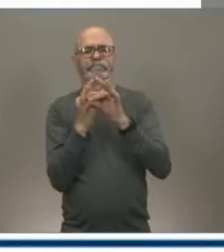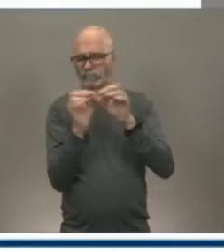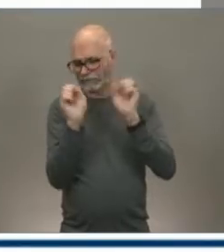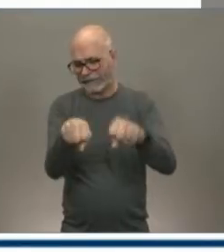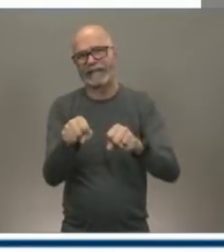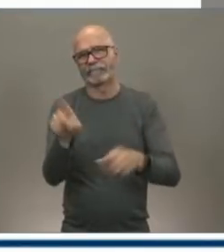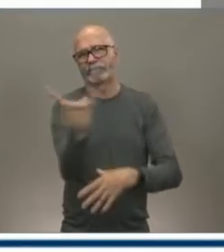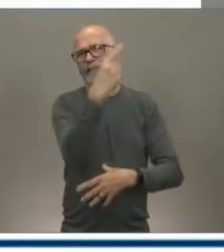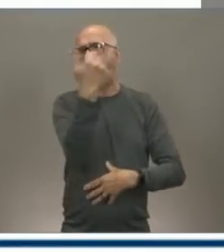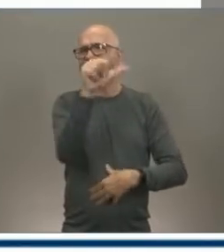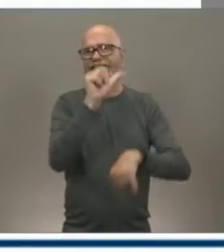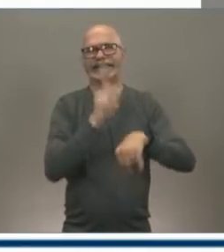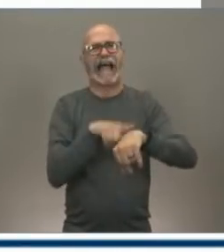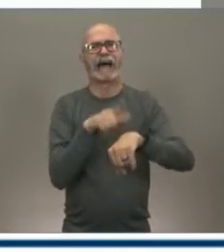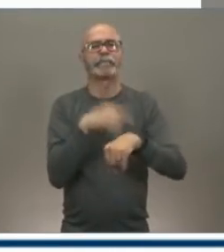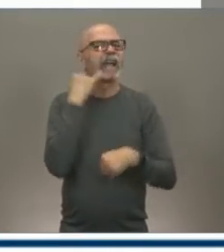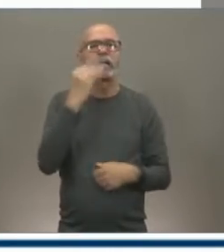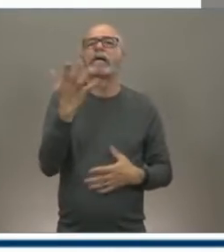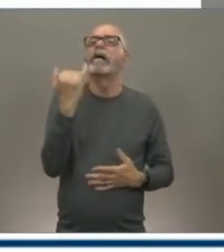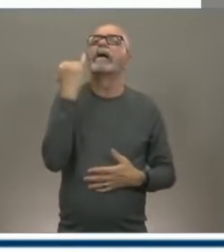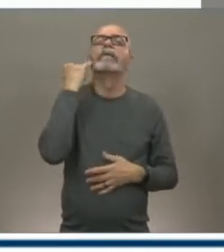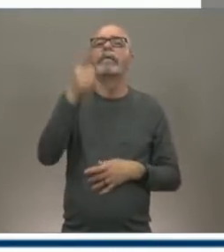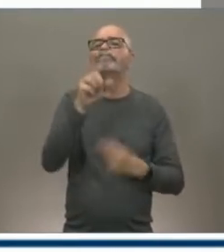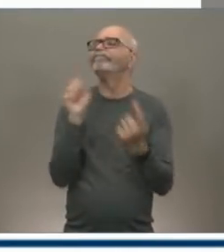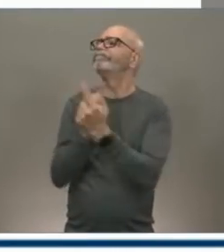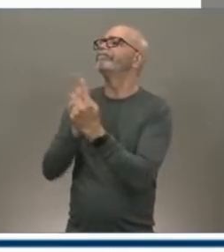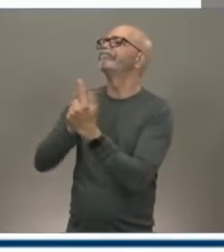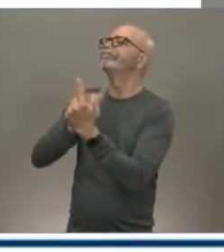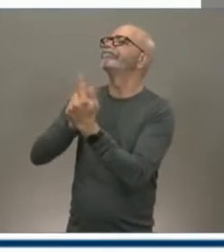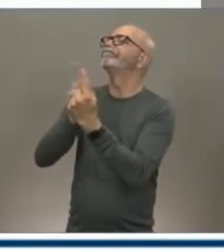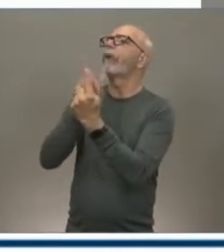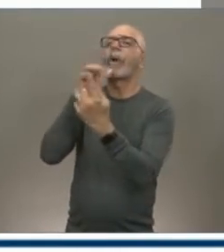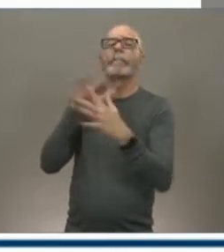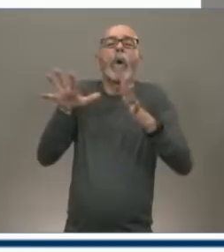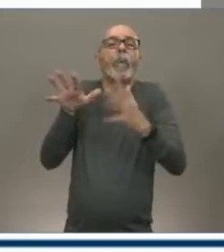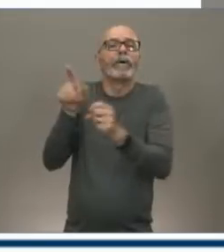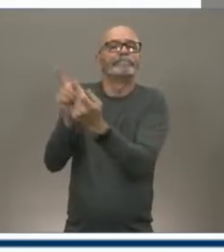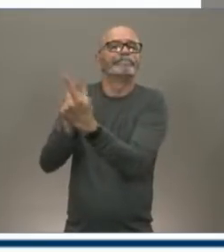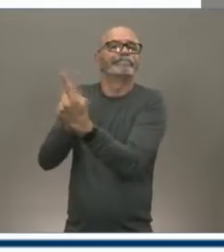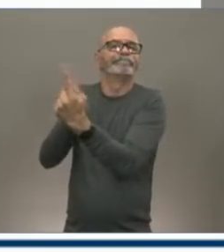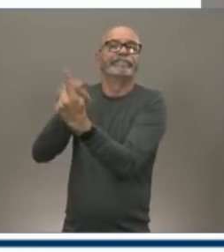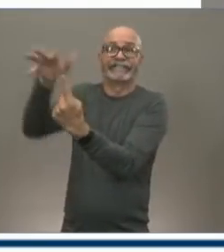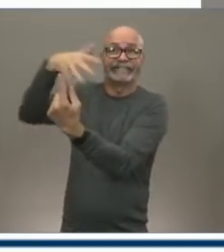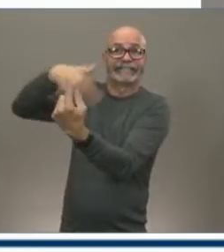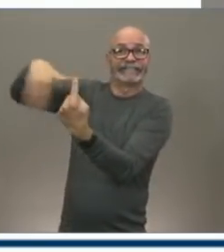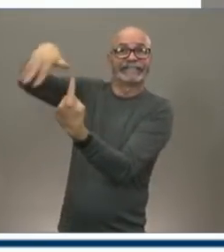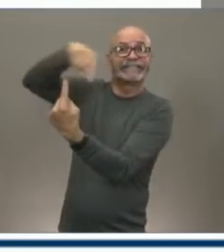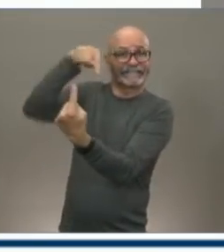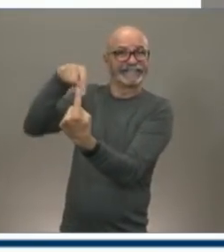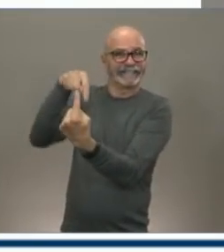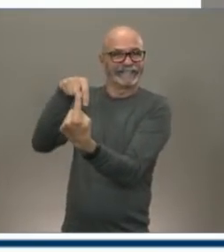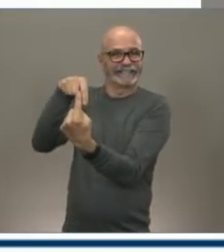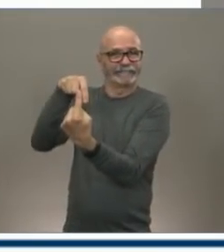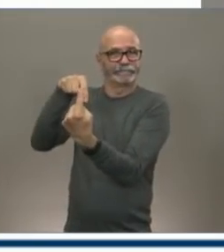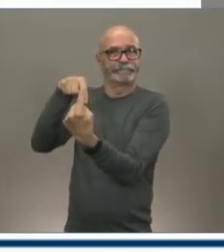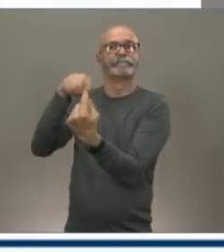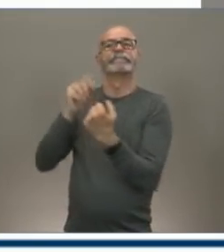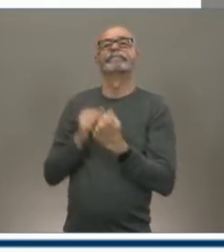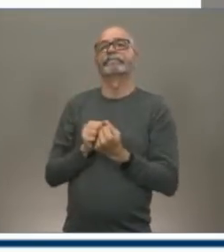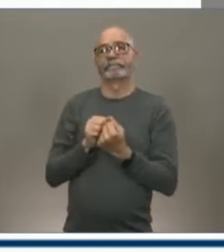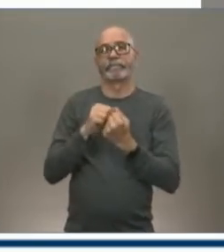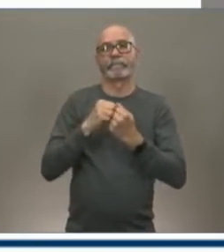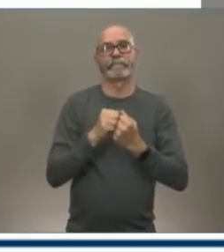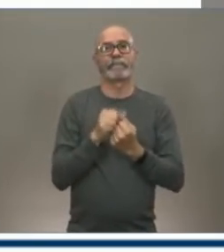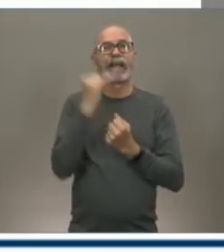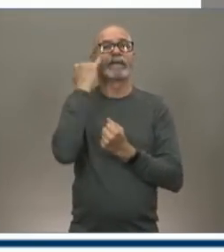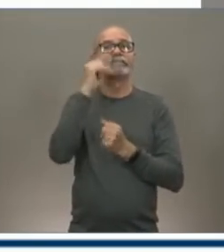lot of close social interaction with many different groups. This is normal, but the more frequent and varied our social activities are,